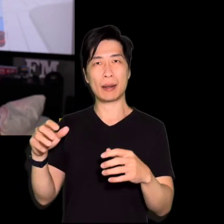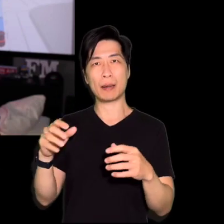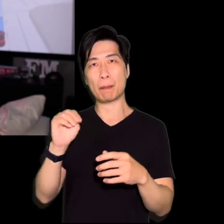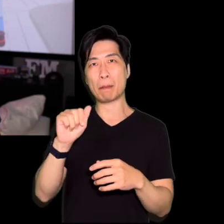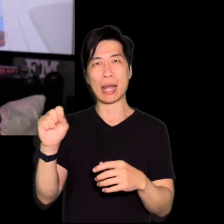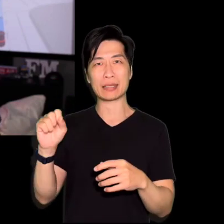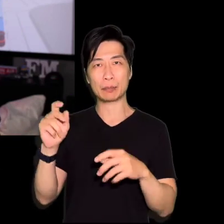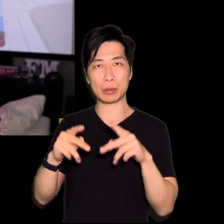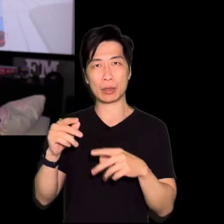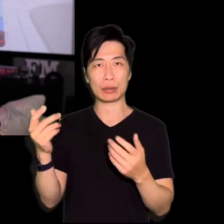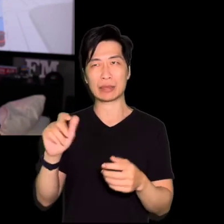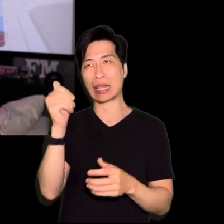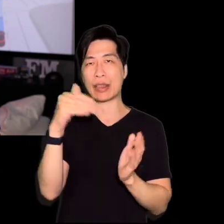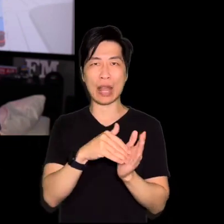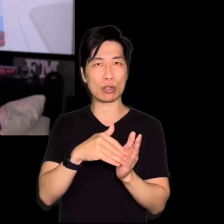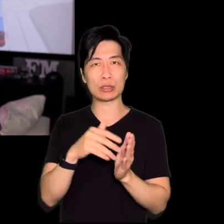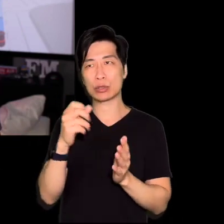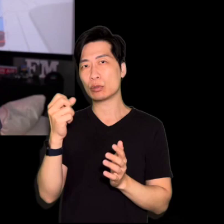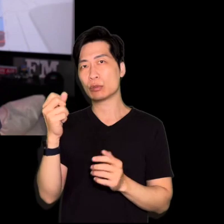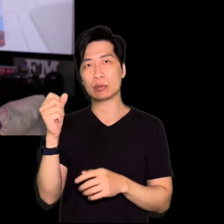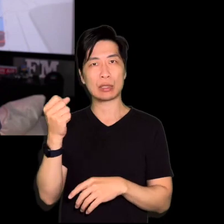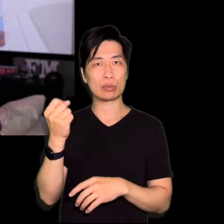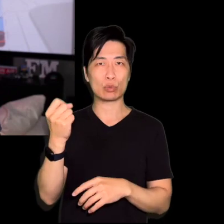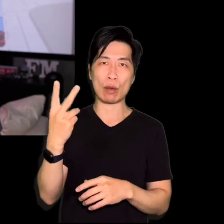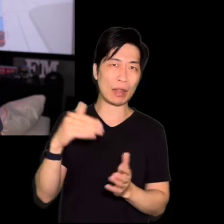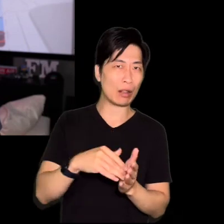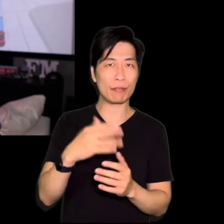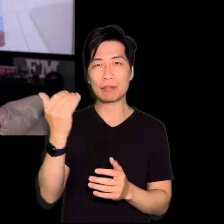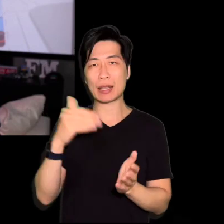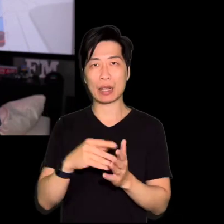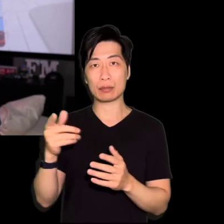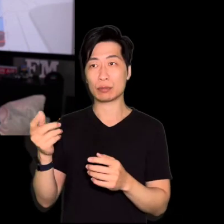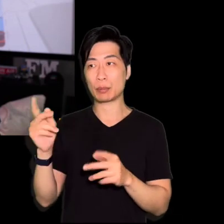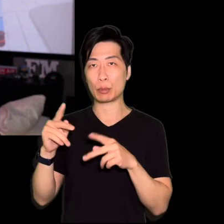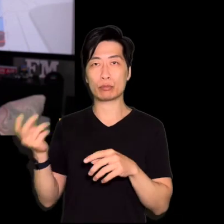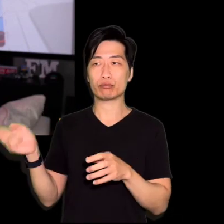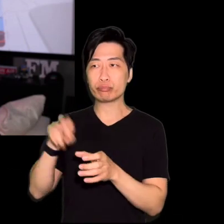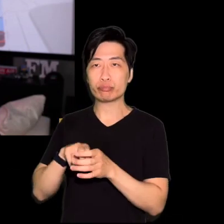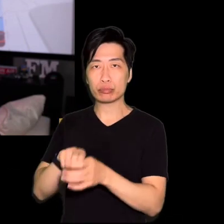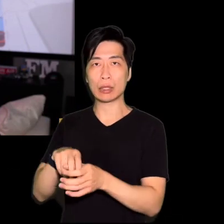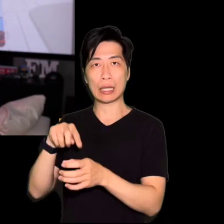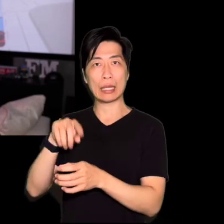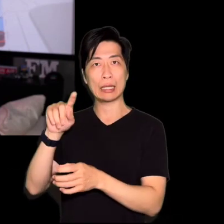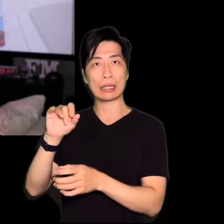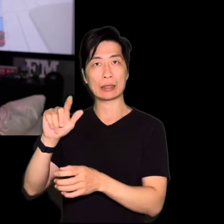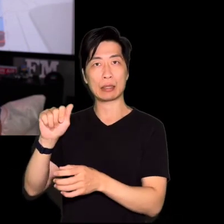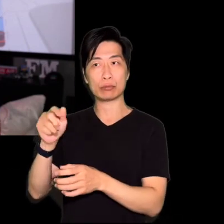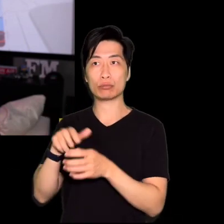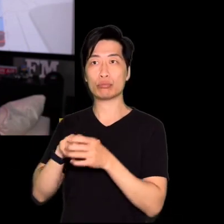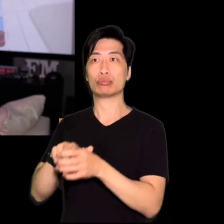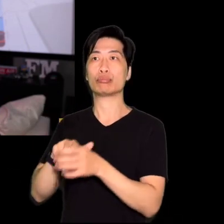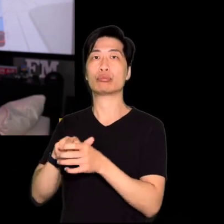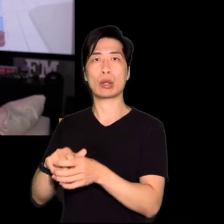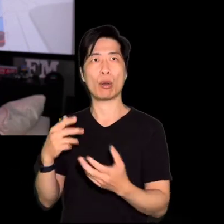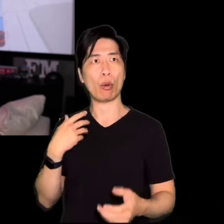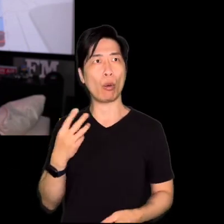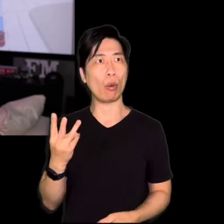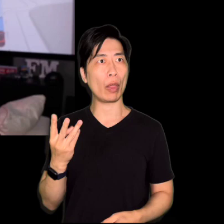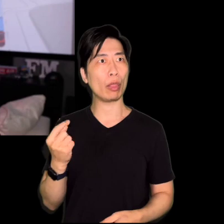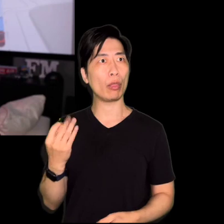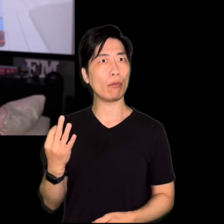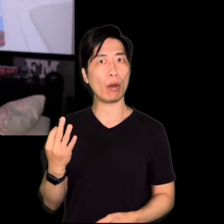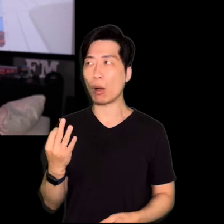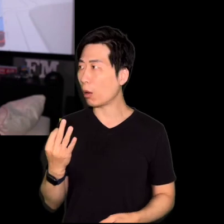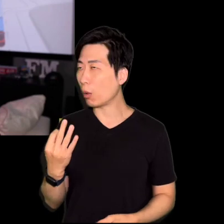of thousands, that get into a self-driving car from Tesla and they all collectively say, WTF, what